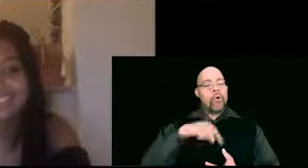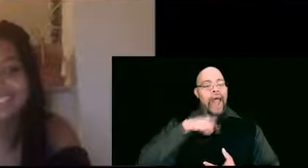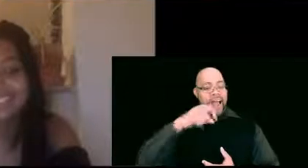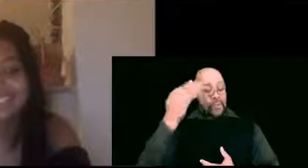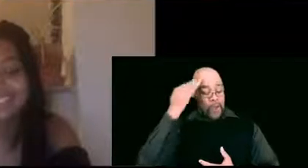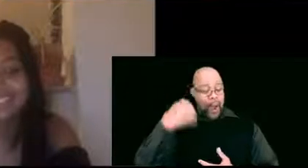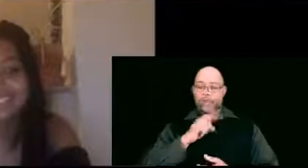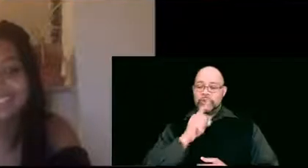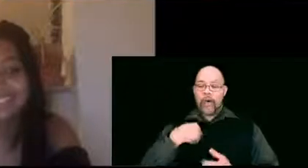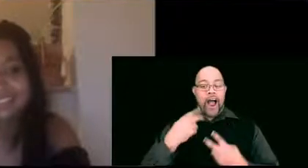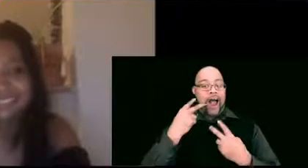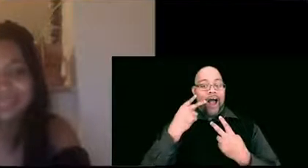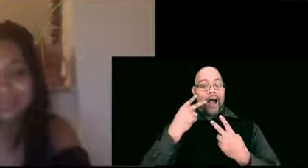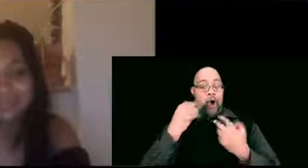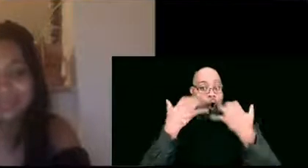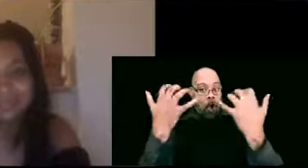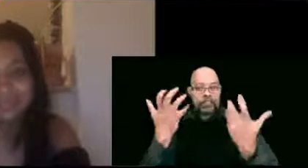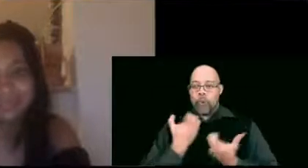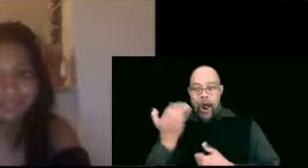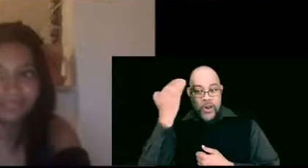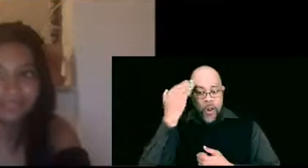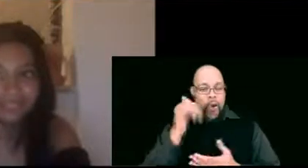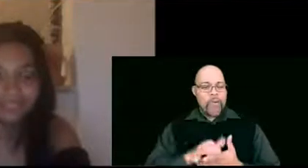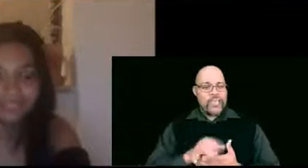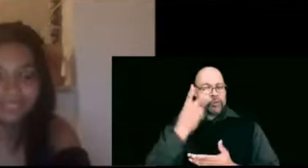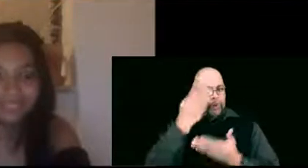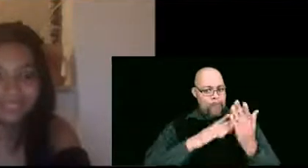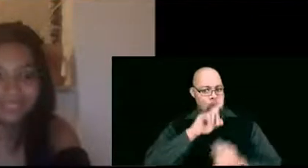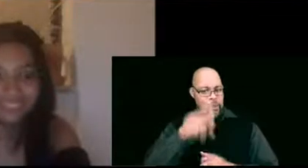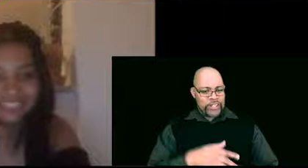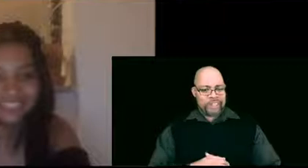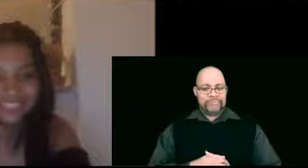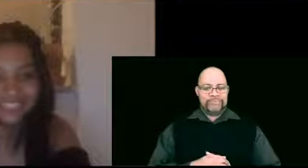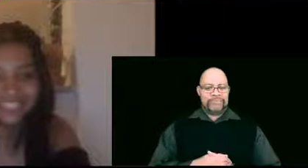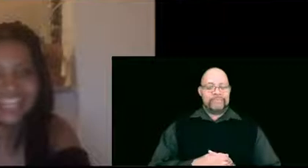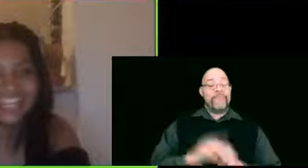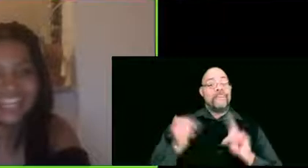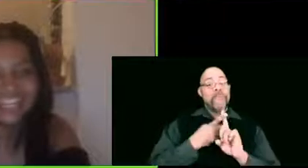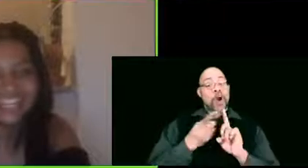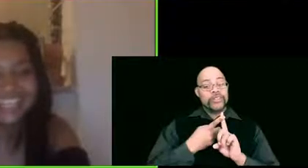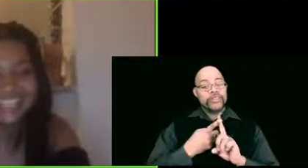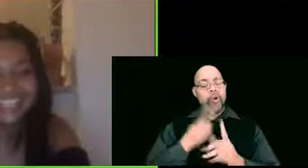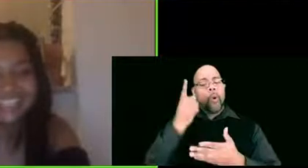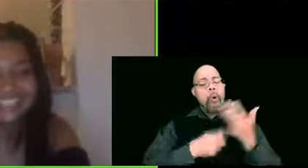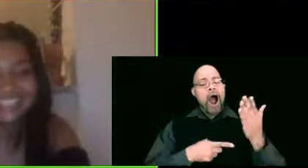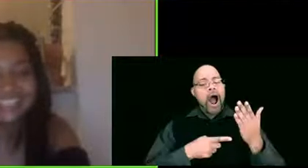So we have to know, and I'm sure our viewers are dying to know, this is a two-part question. First, what does